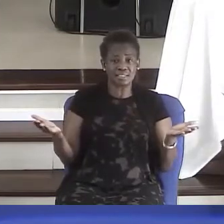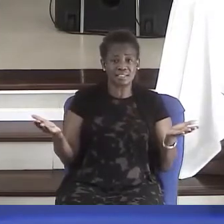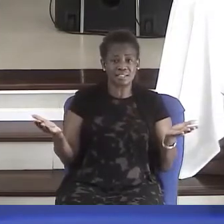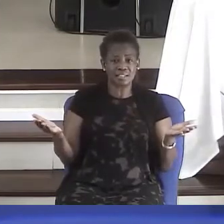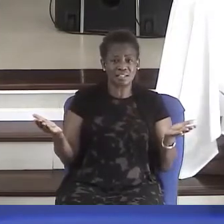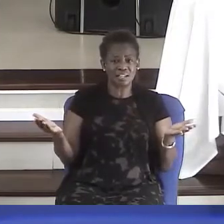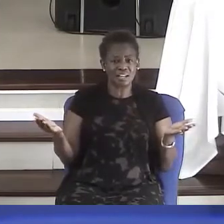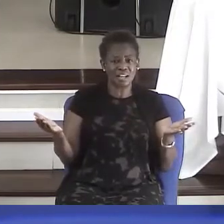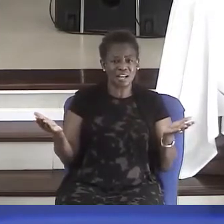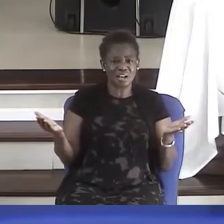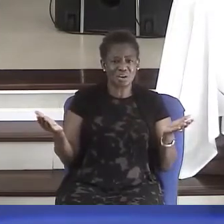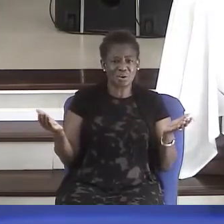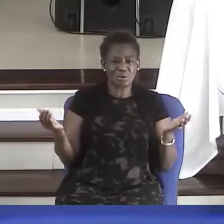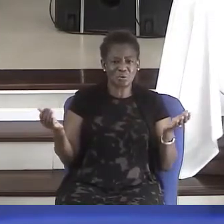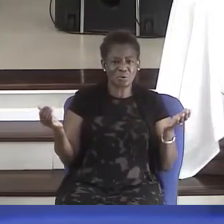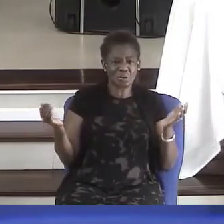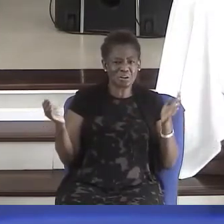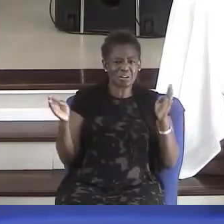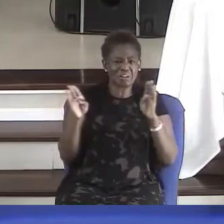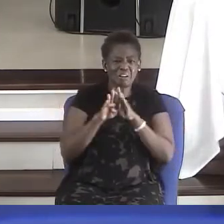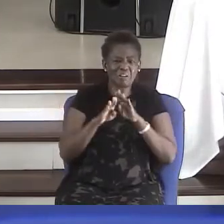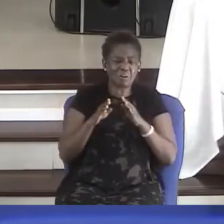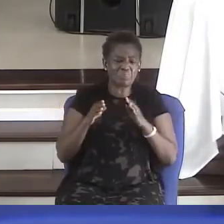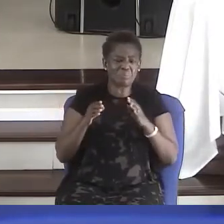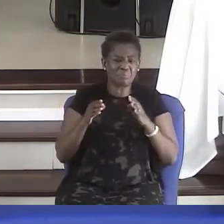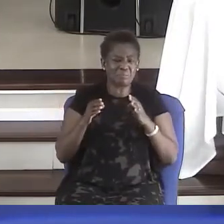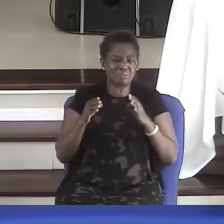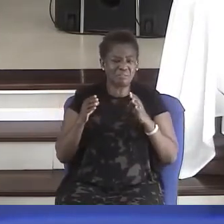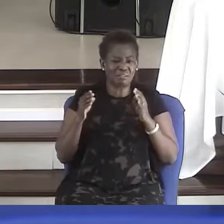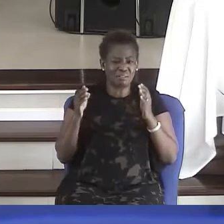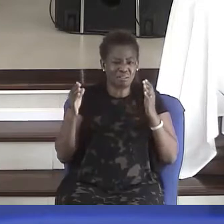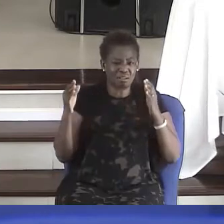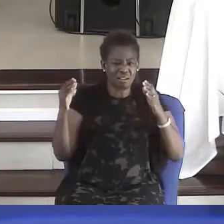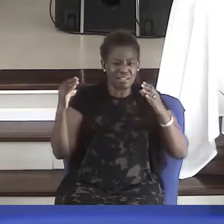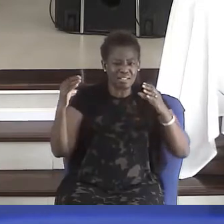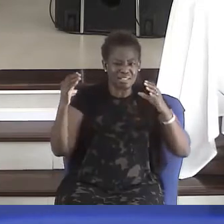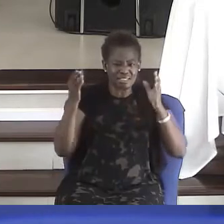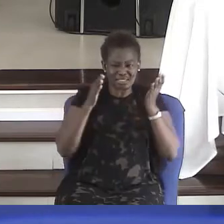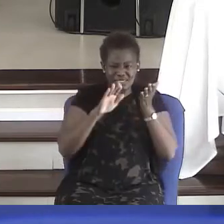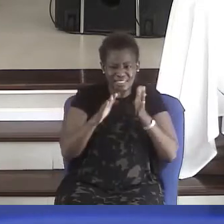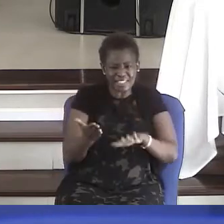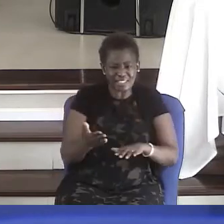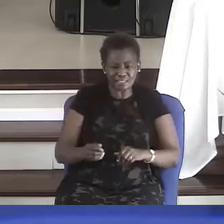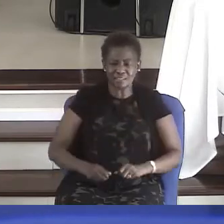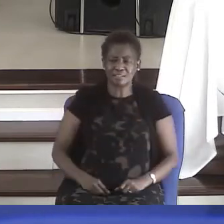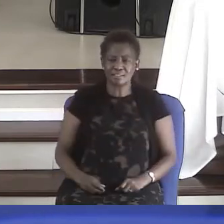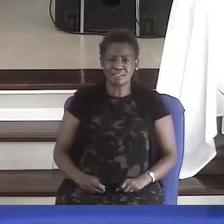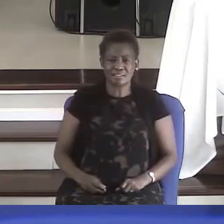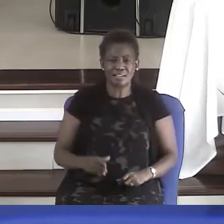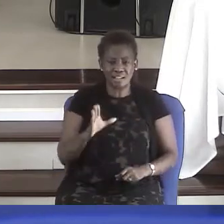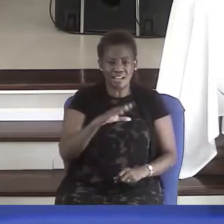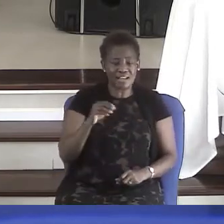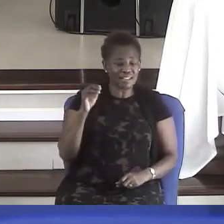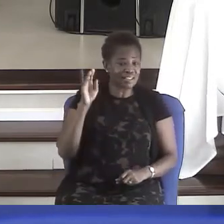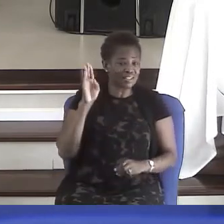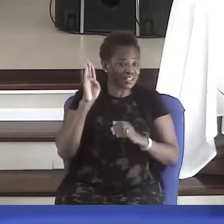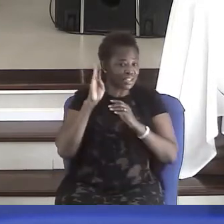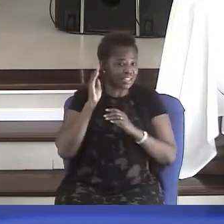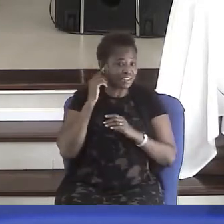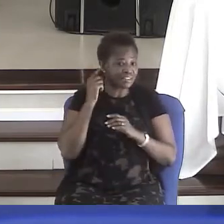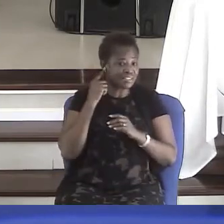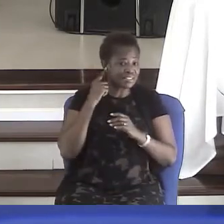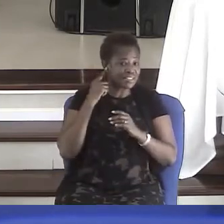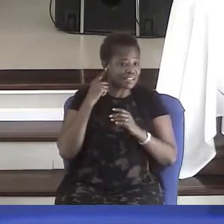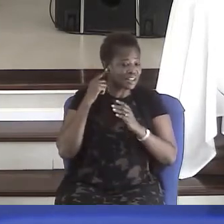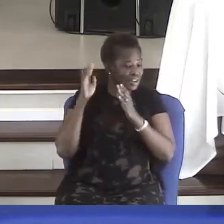Wax gross, cold, and their ears are stopped,